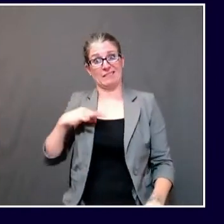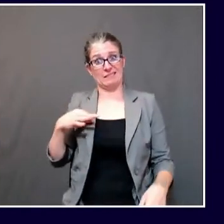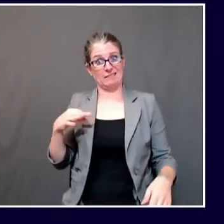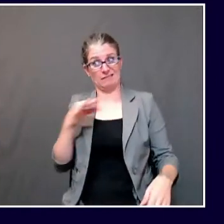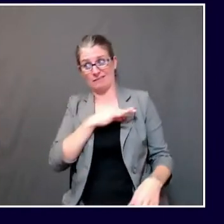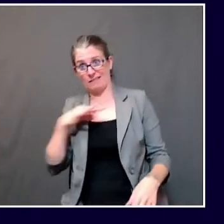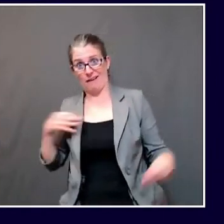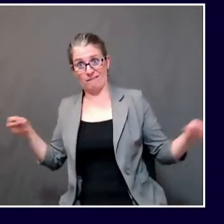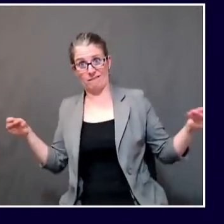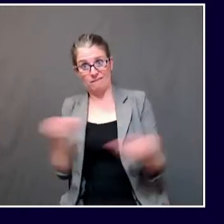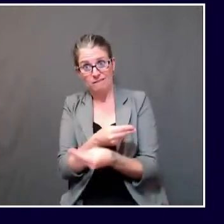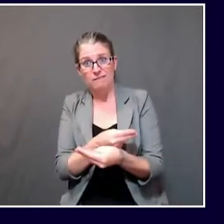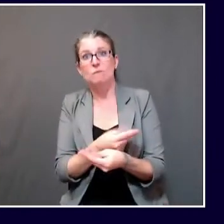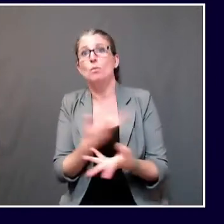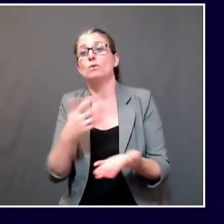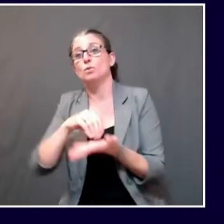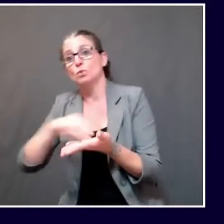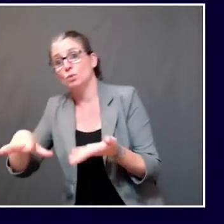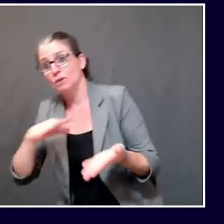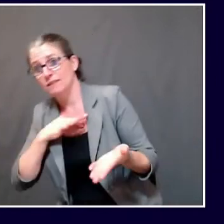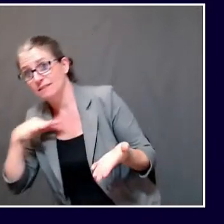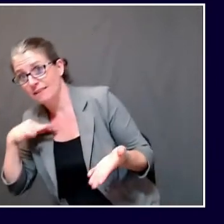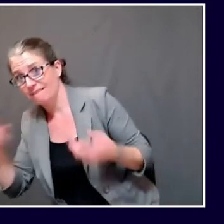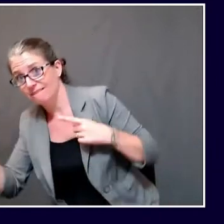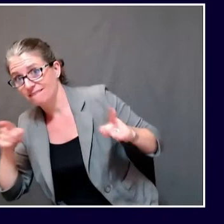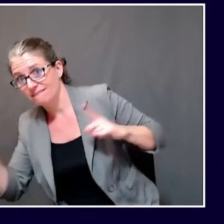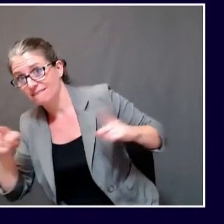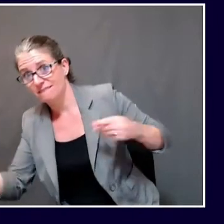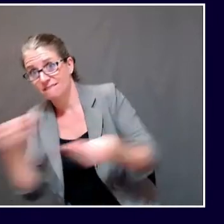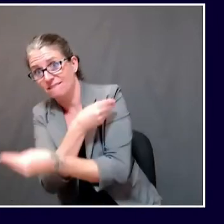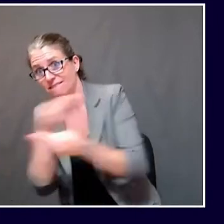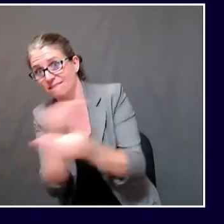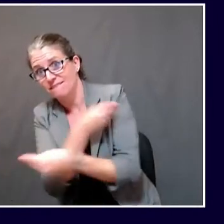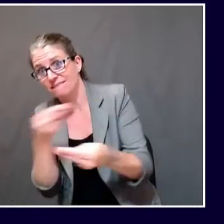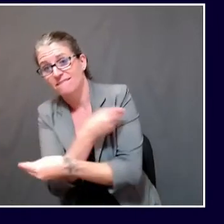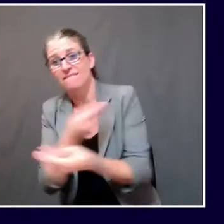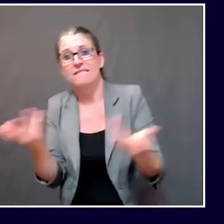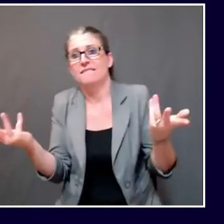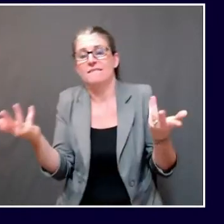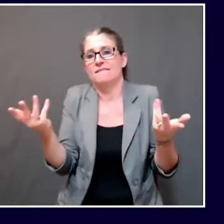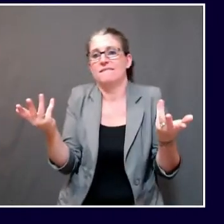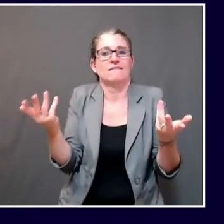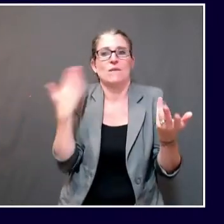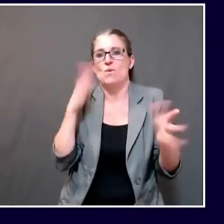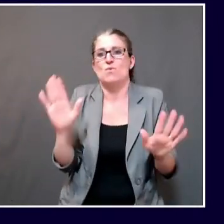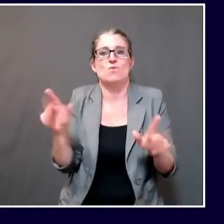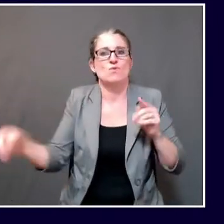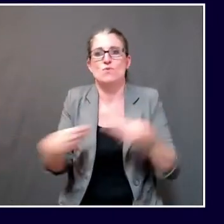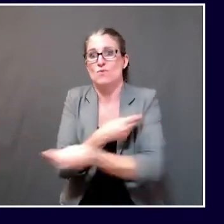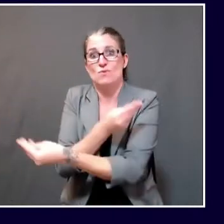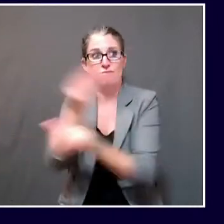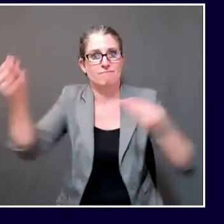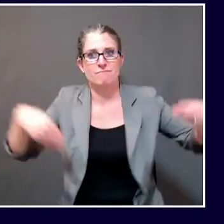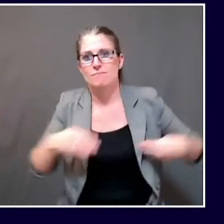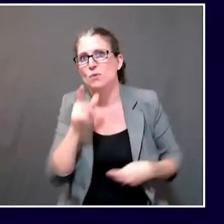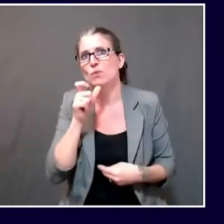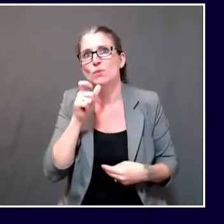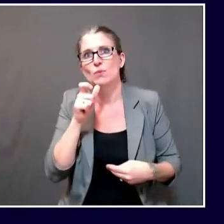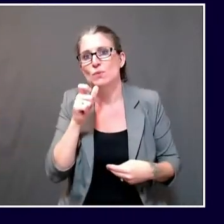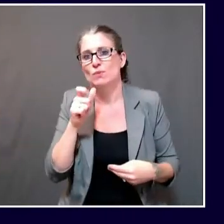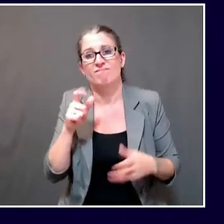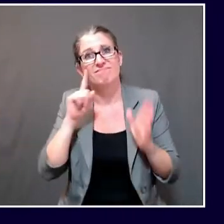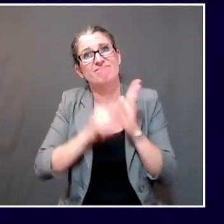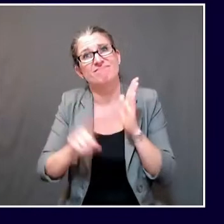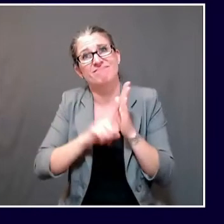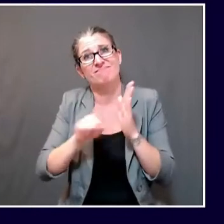we just kicked off the investigation now about 6 hours and 36 minutes ago. So we're still in the very early stages. Got